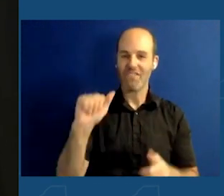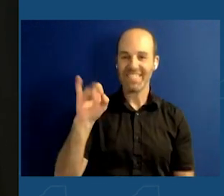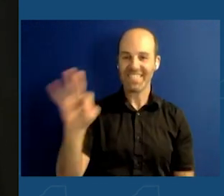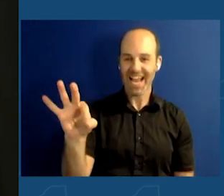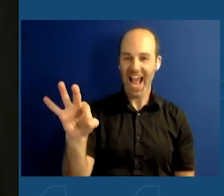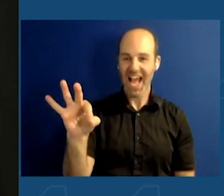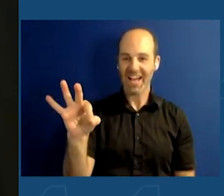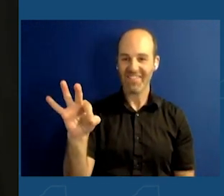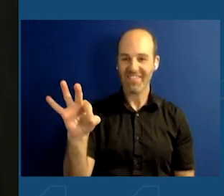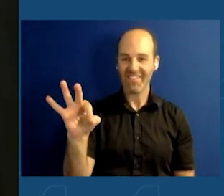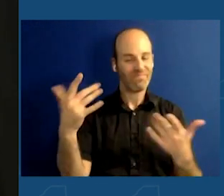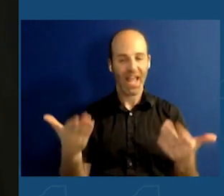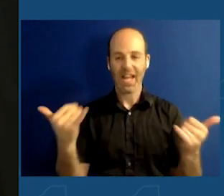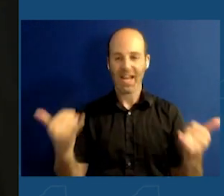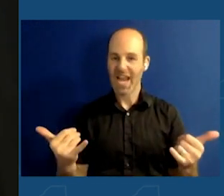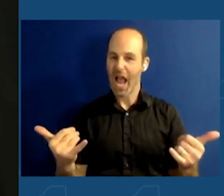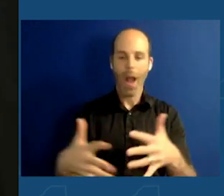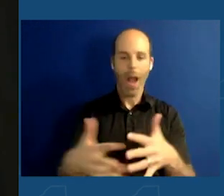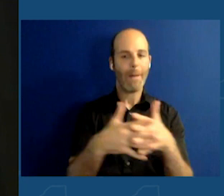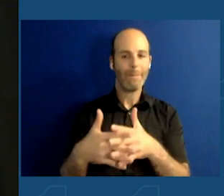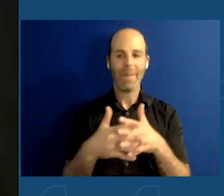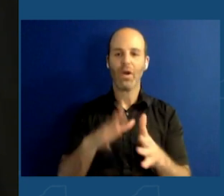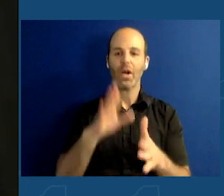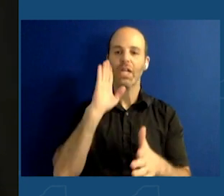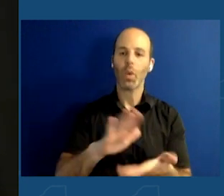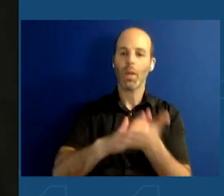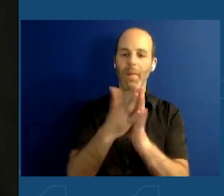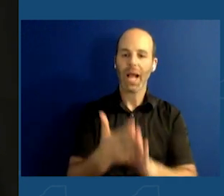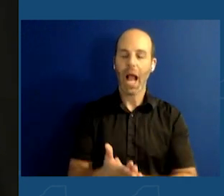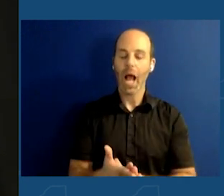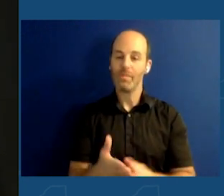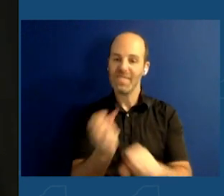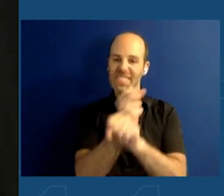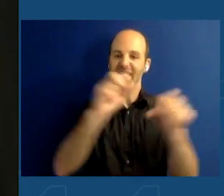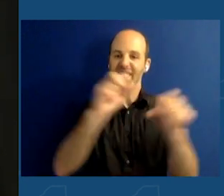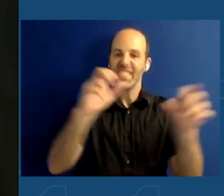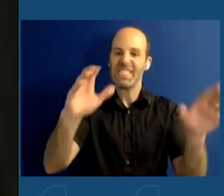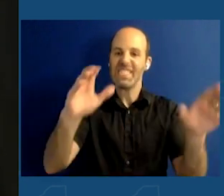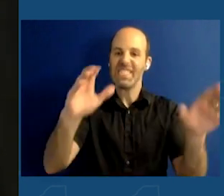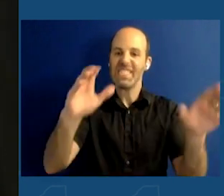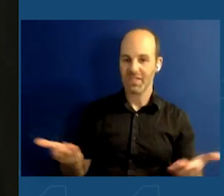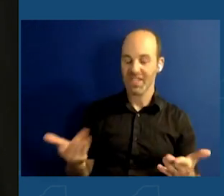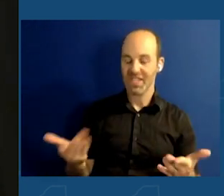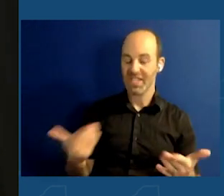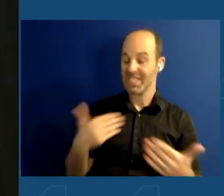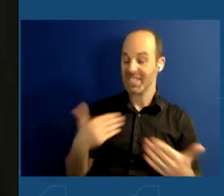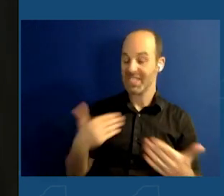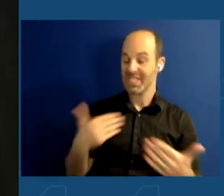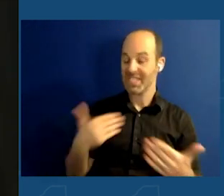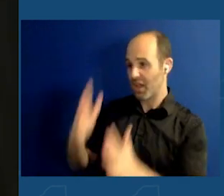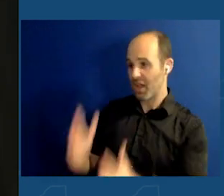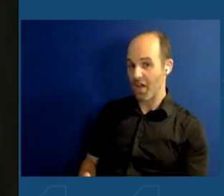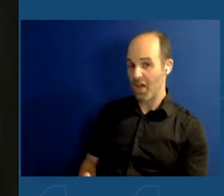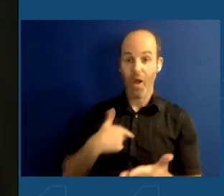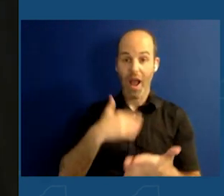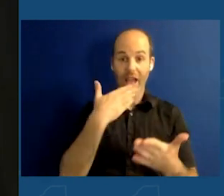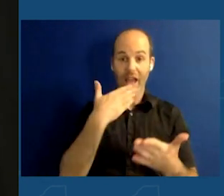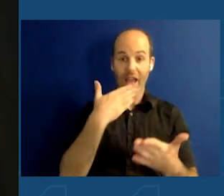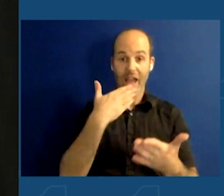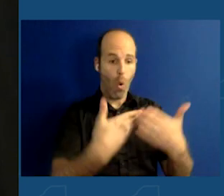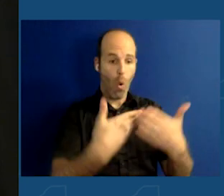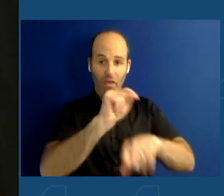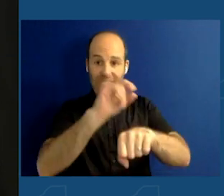Americans are going to be safer because of that. So I thank the governor. I thank the entire team here. This is clearly a dream